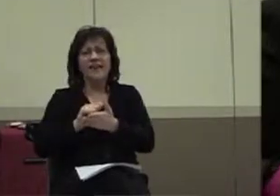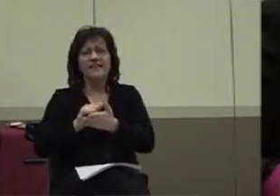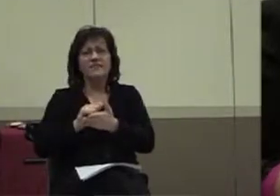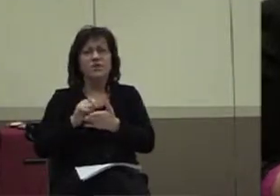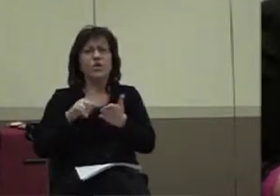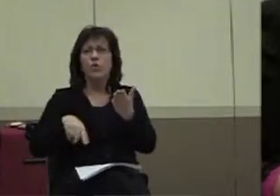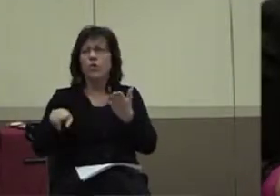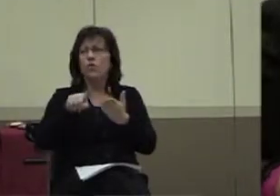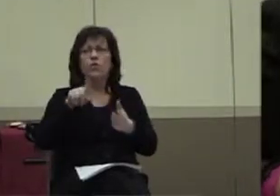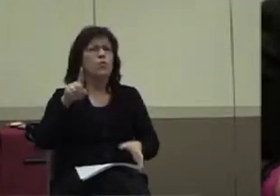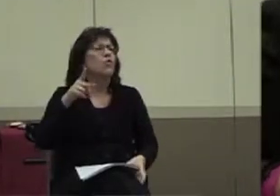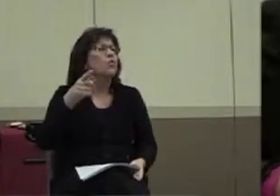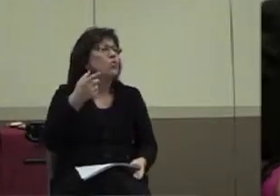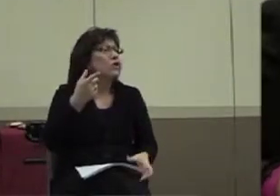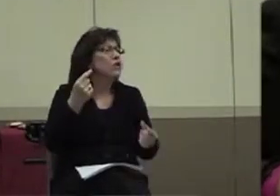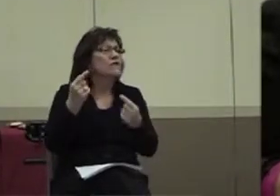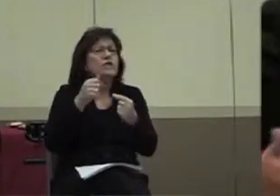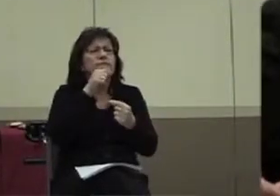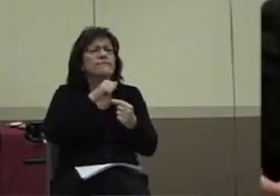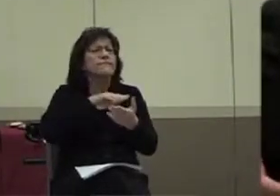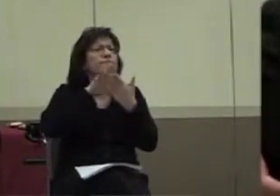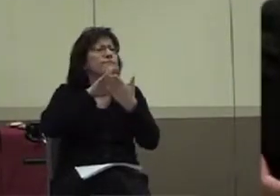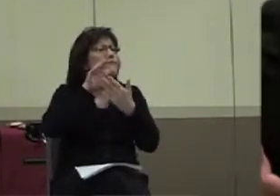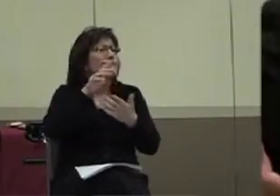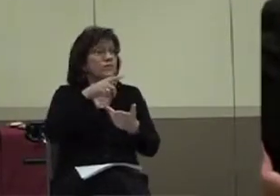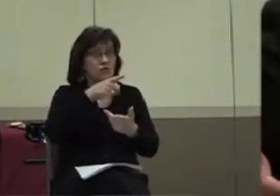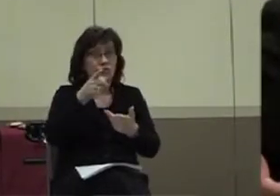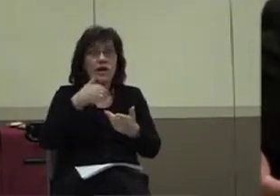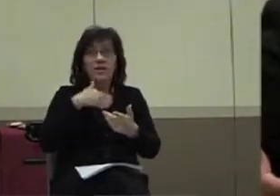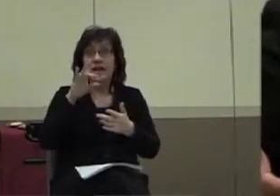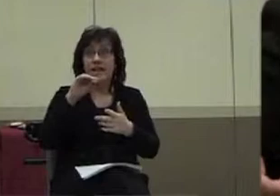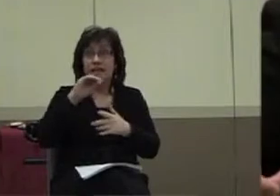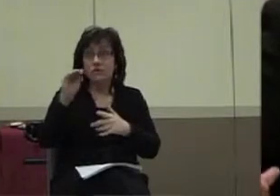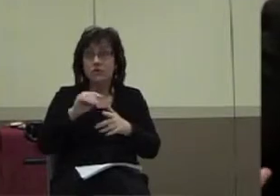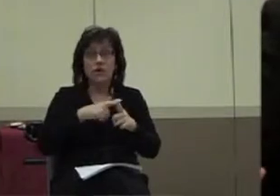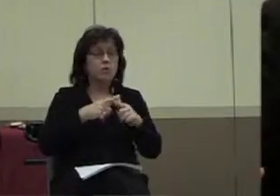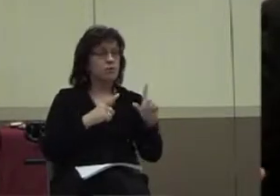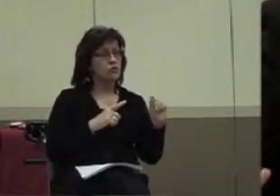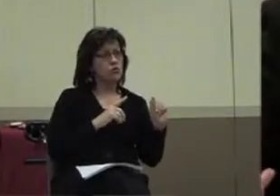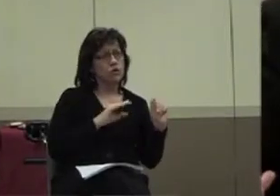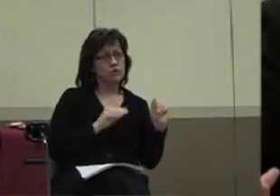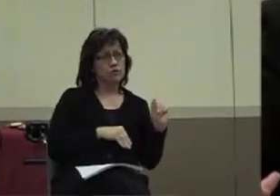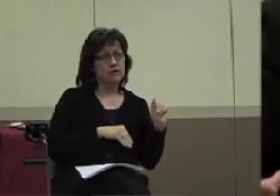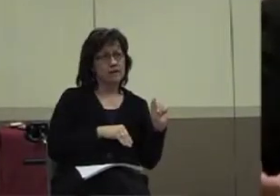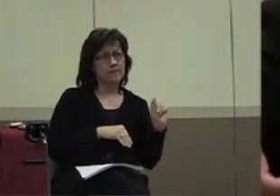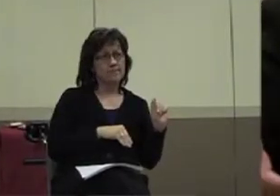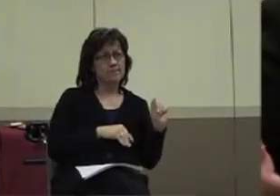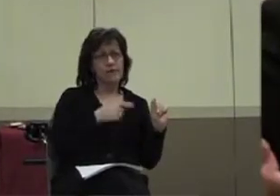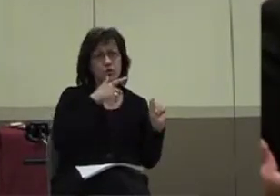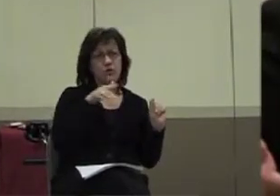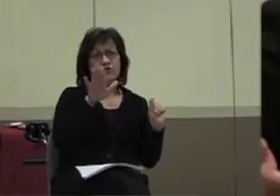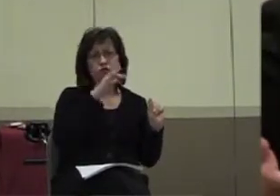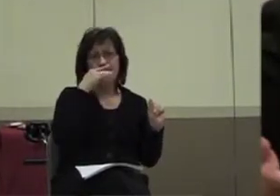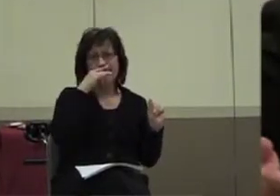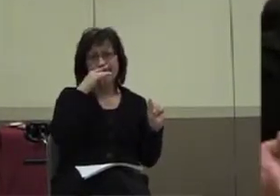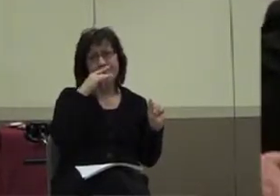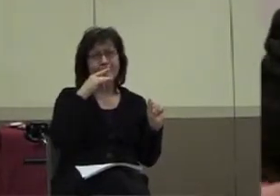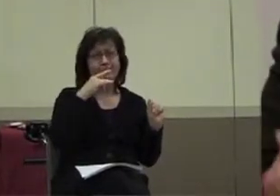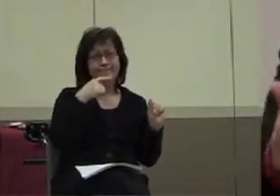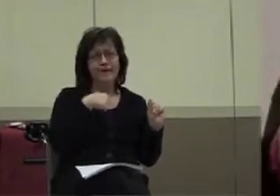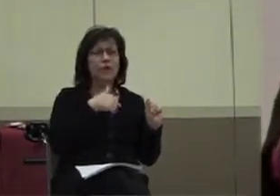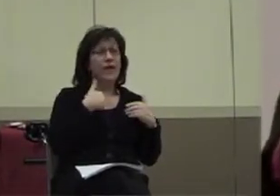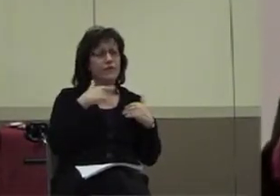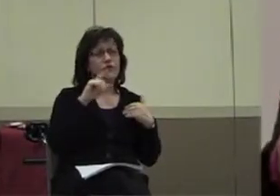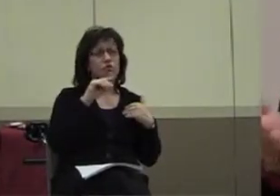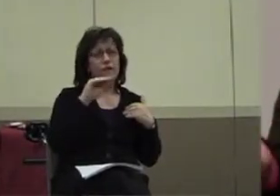What do you guys have to deal with? The 80% or the 20%? Yeah, we have to deal with the 20%. We're